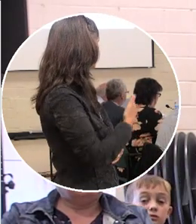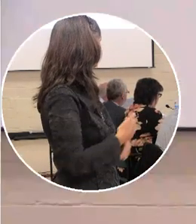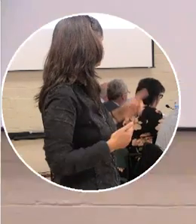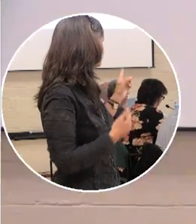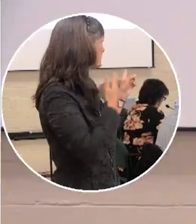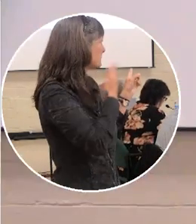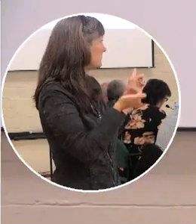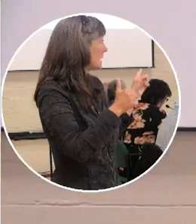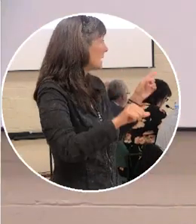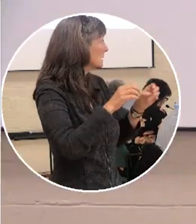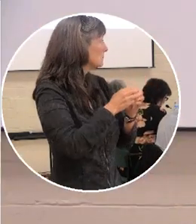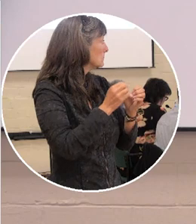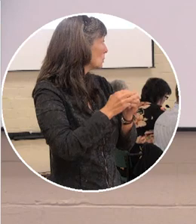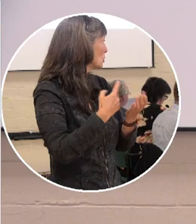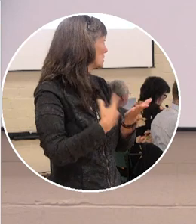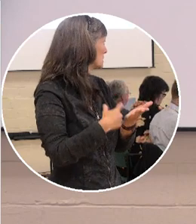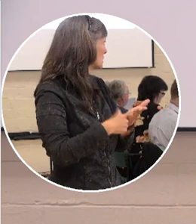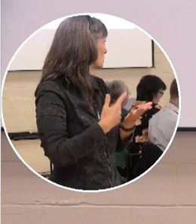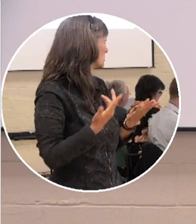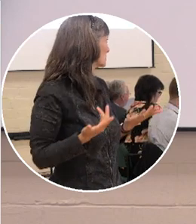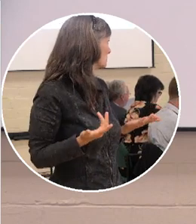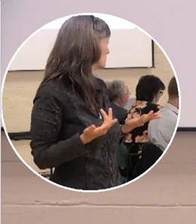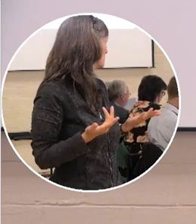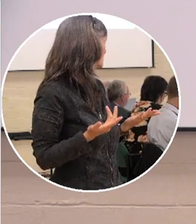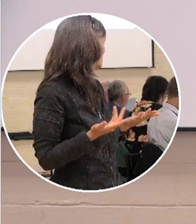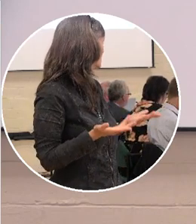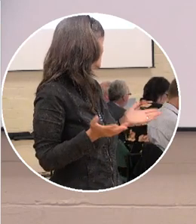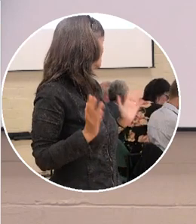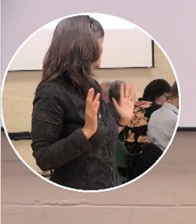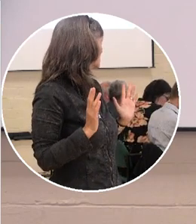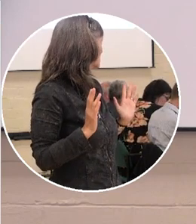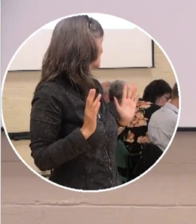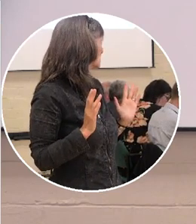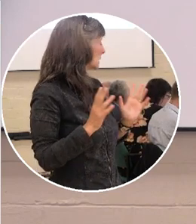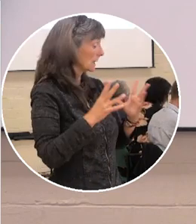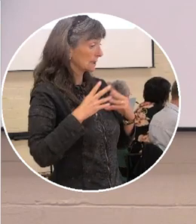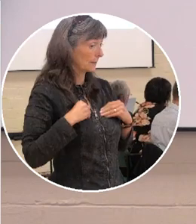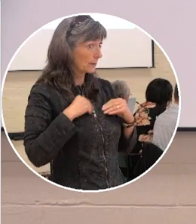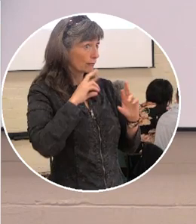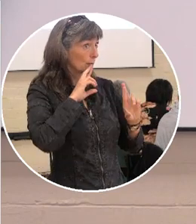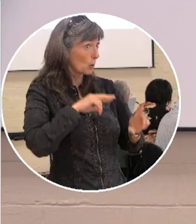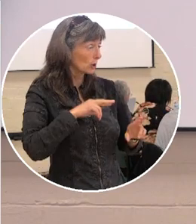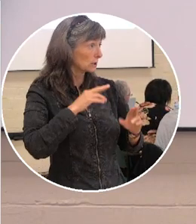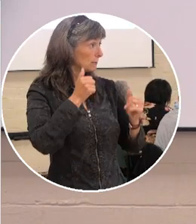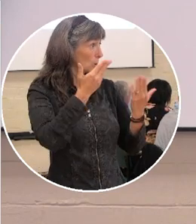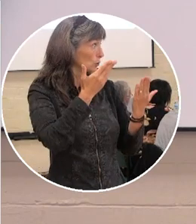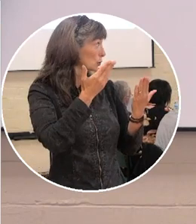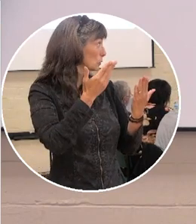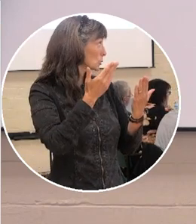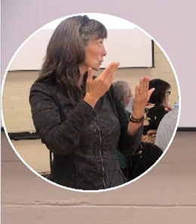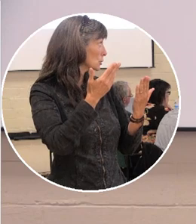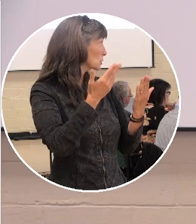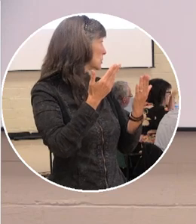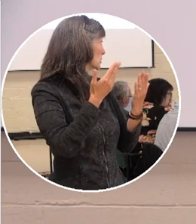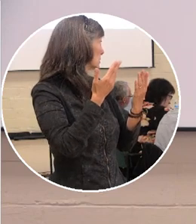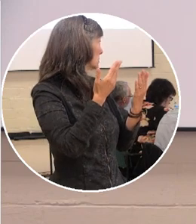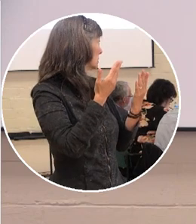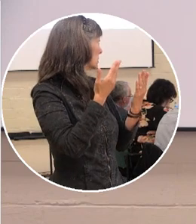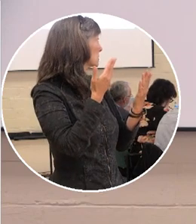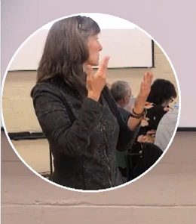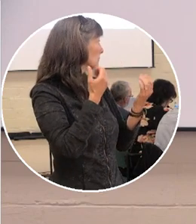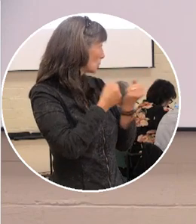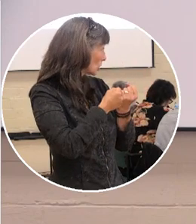Thank you. Any further? Hearing none, can I, all in favor of accepting the chair's report from programs?